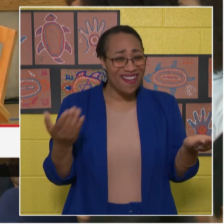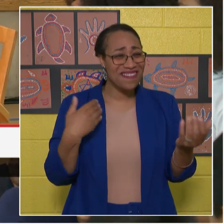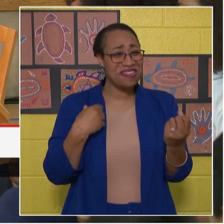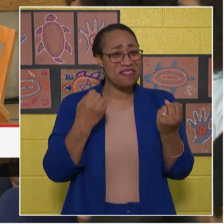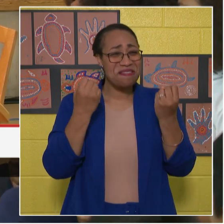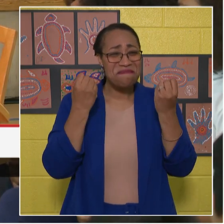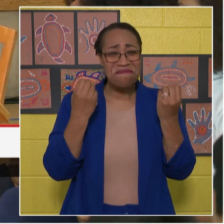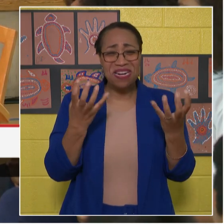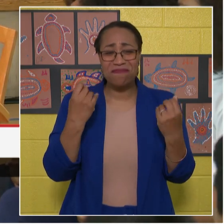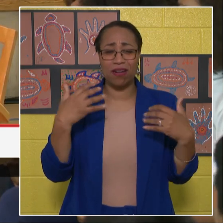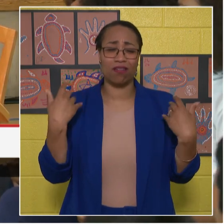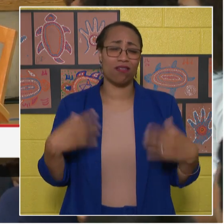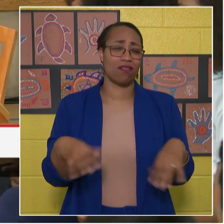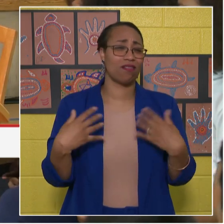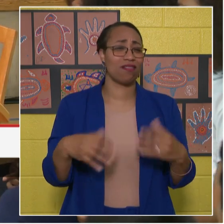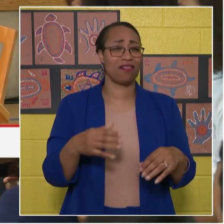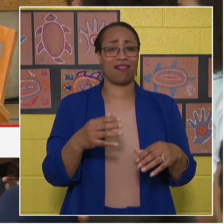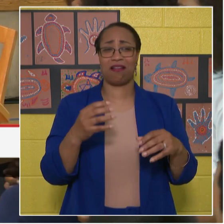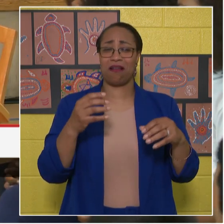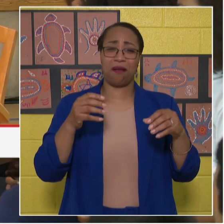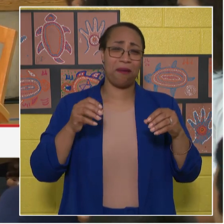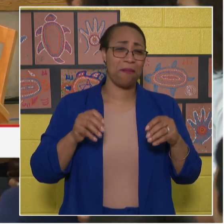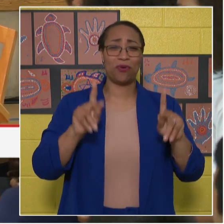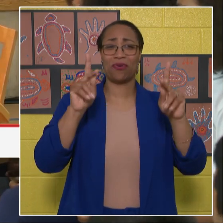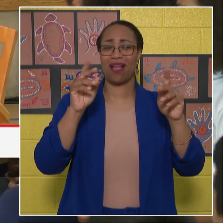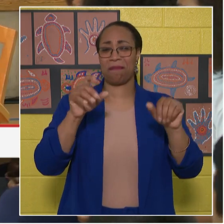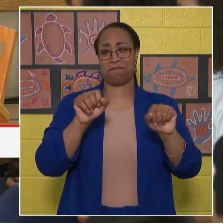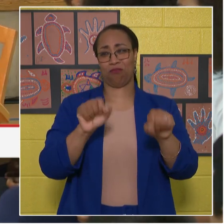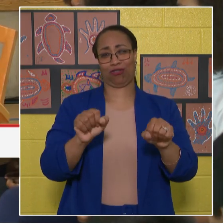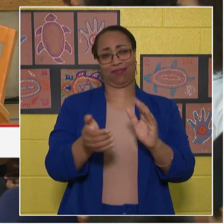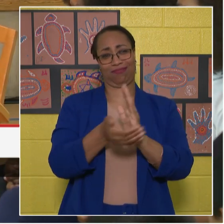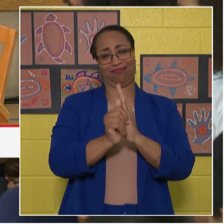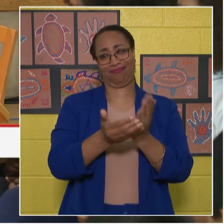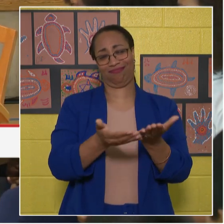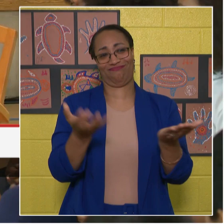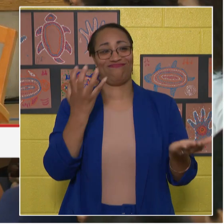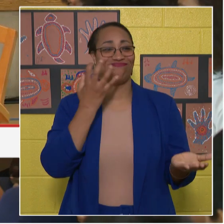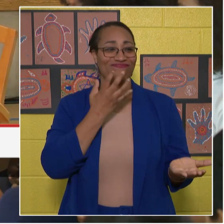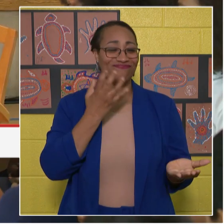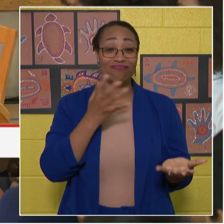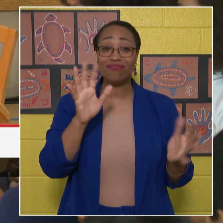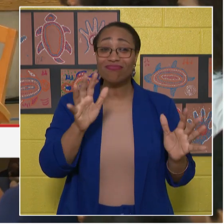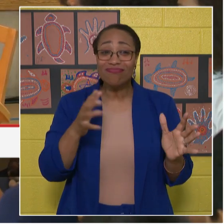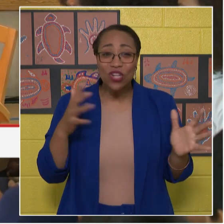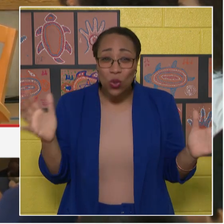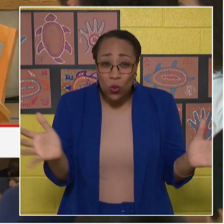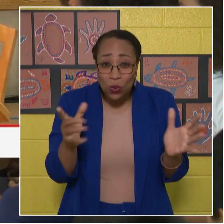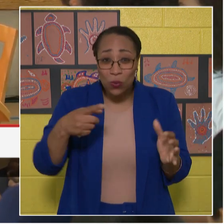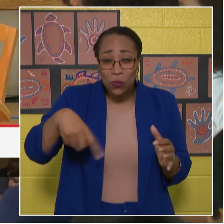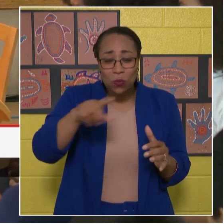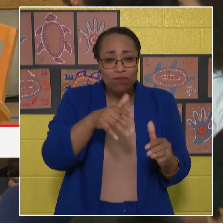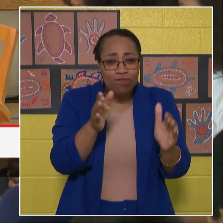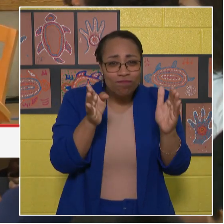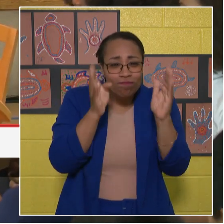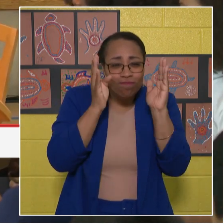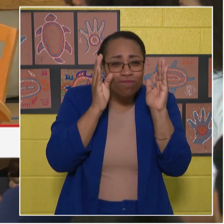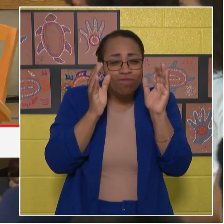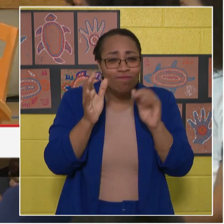you to make the most of today. Listen, be bold, and ask